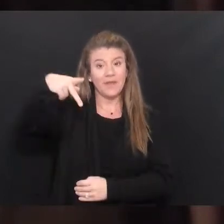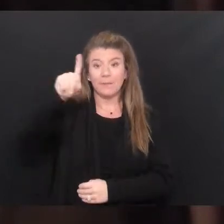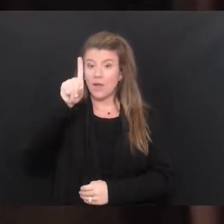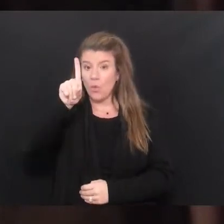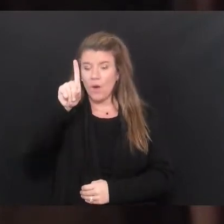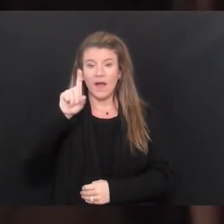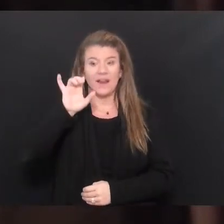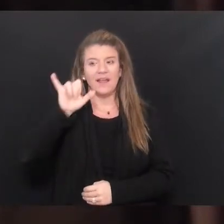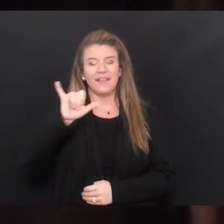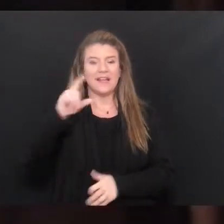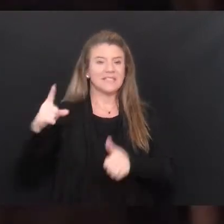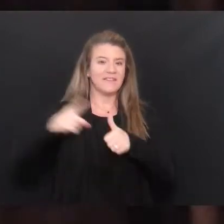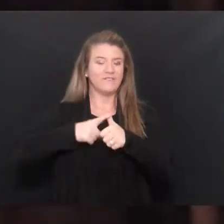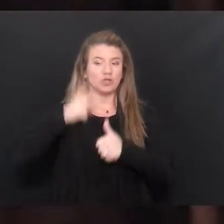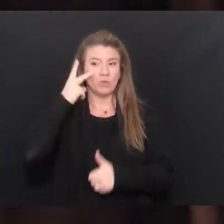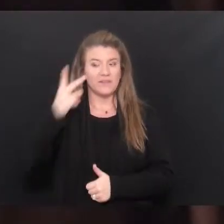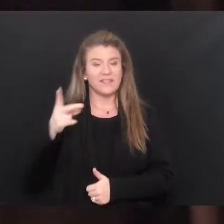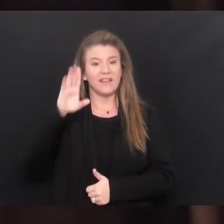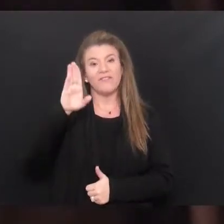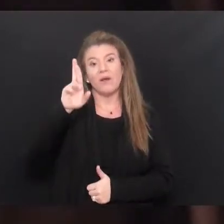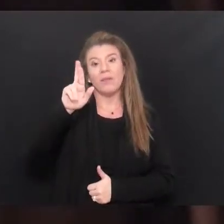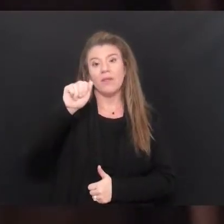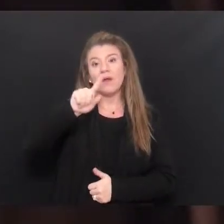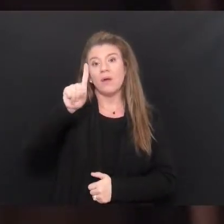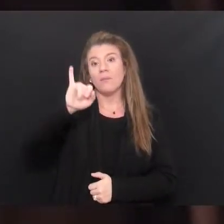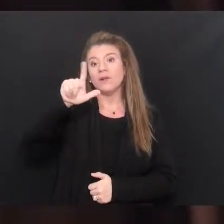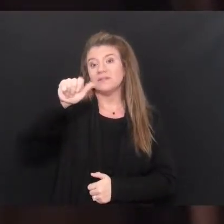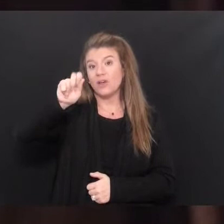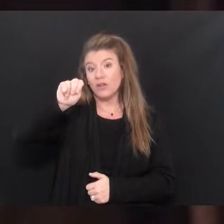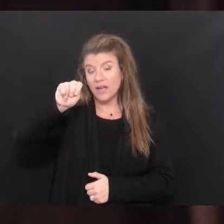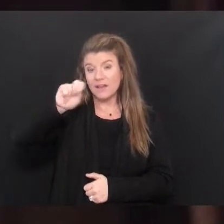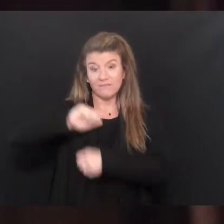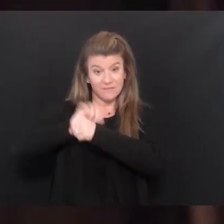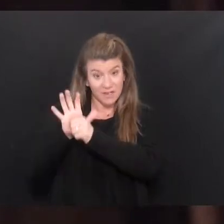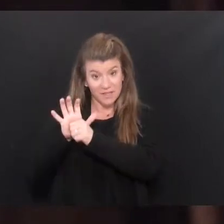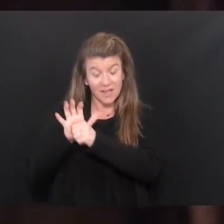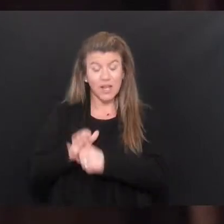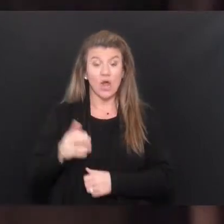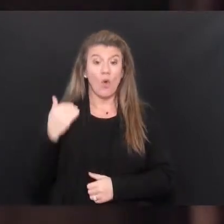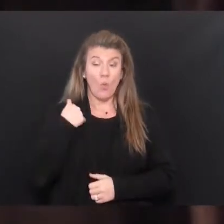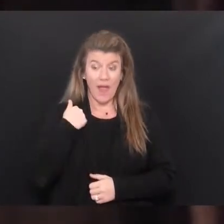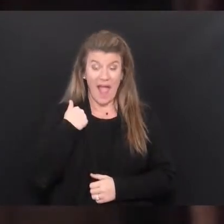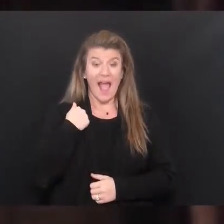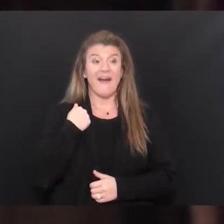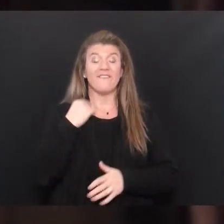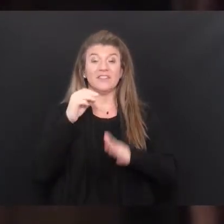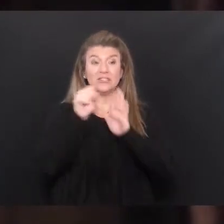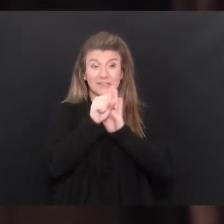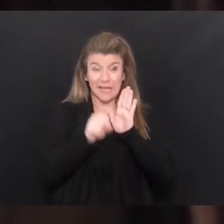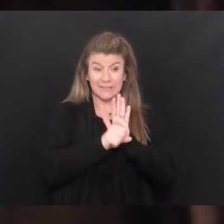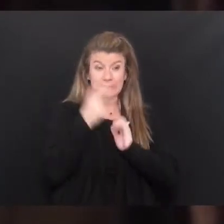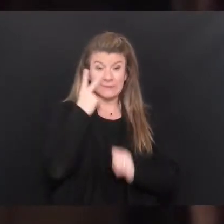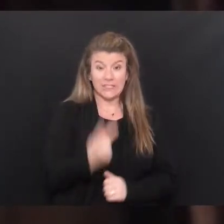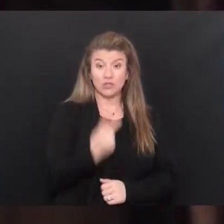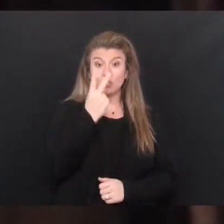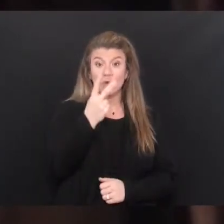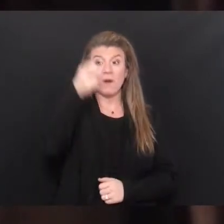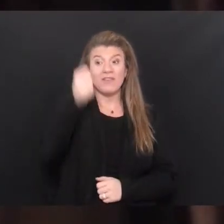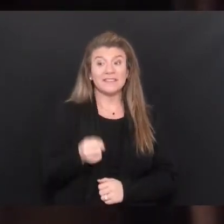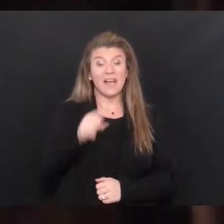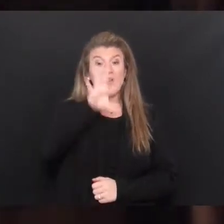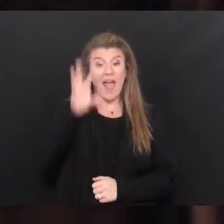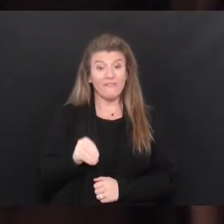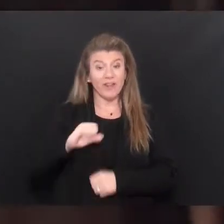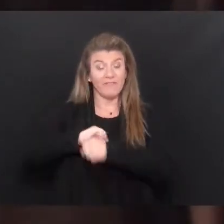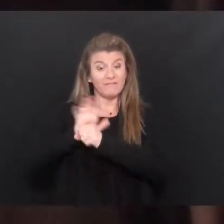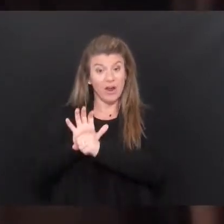first case that we've seen, which is the Brazilian variant. We have stayed stable at 2 cases of the South African variant,